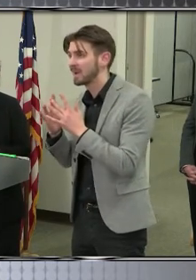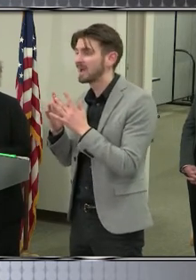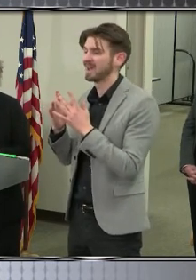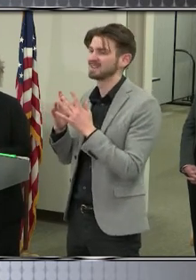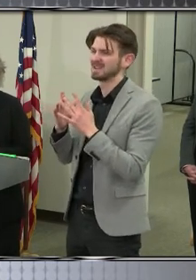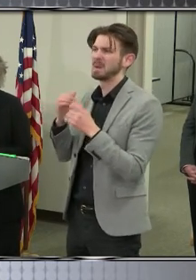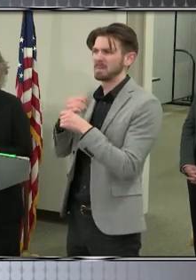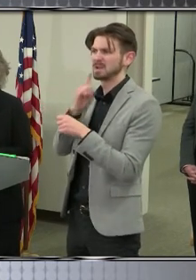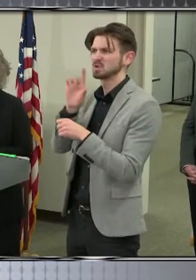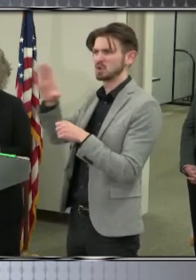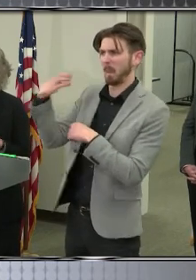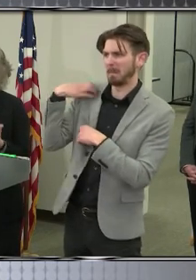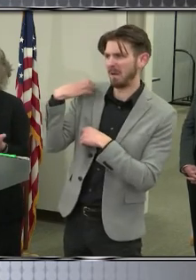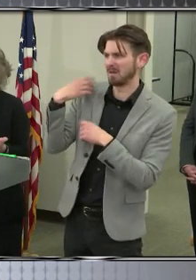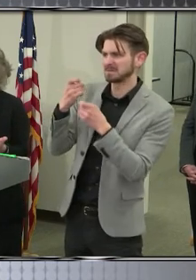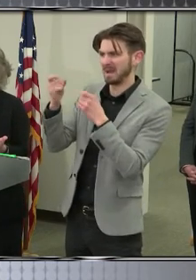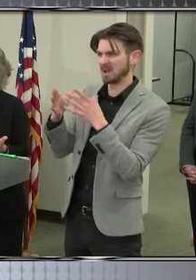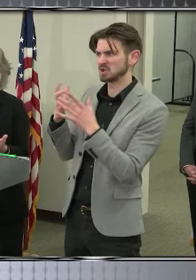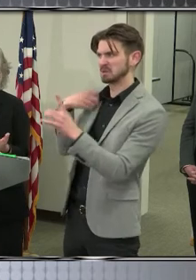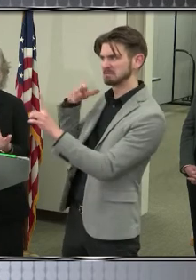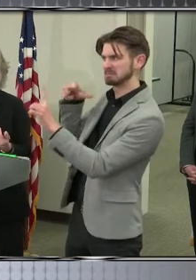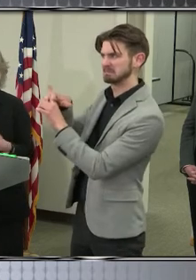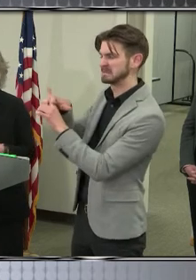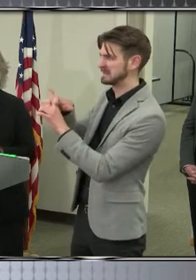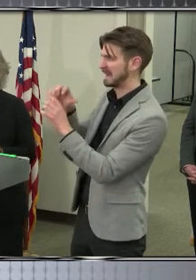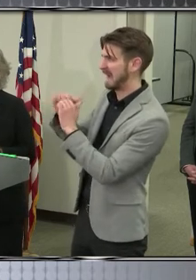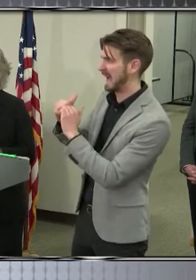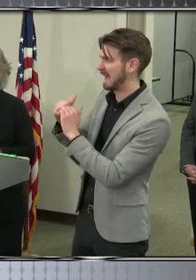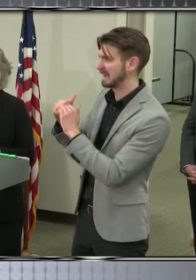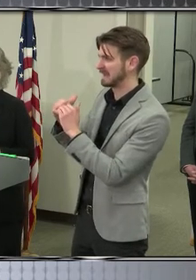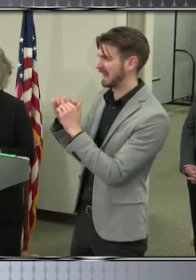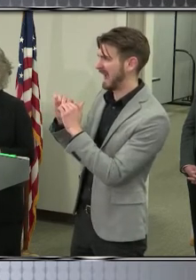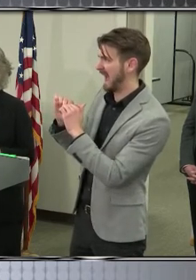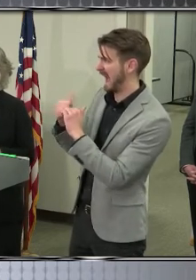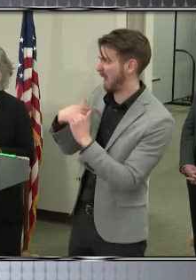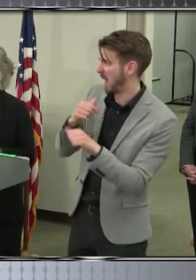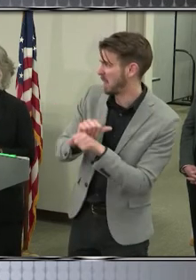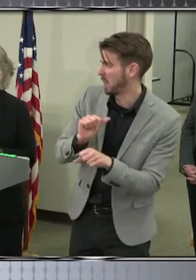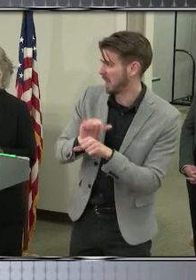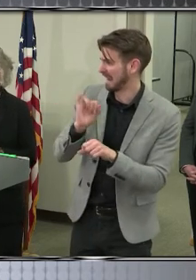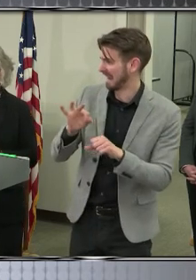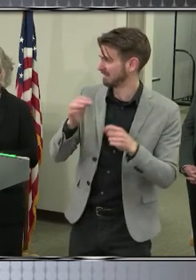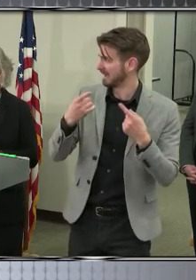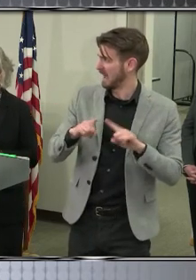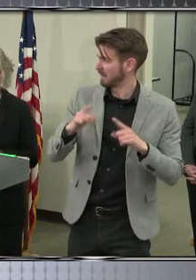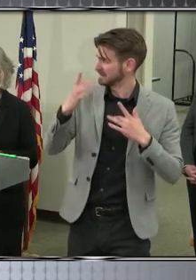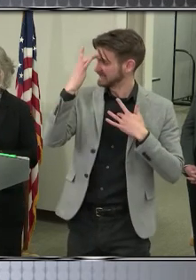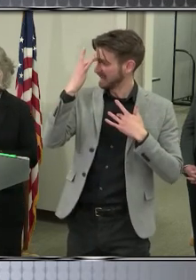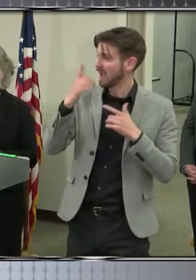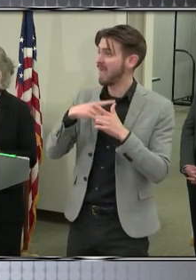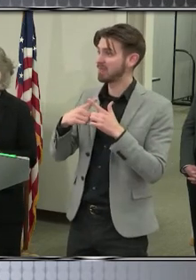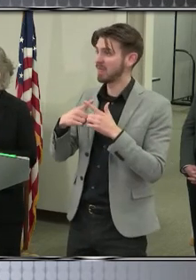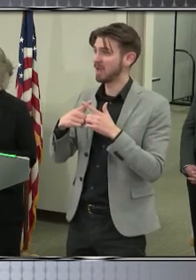about that, but also having the supplies that you would want to, again, care for them at home.